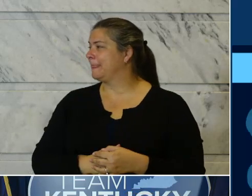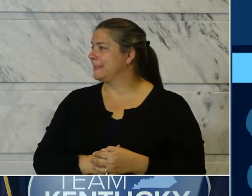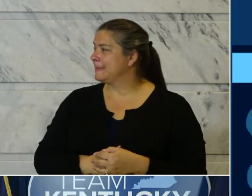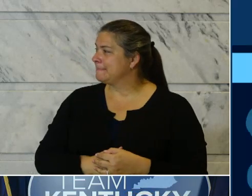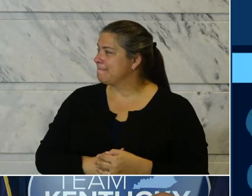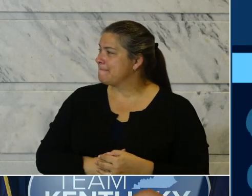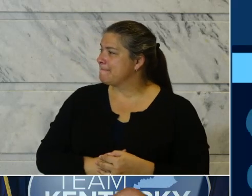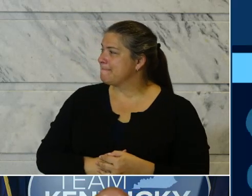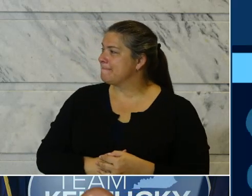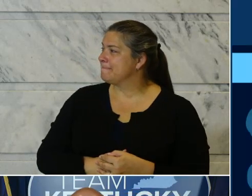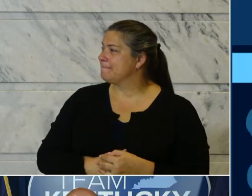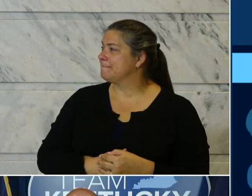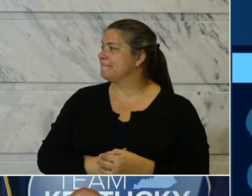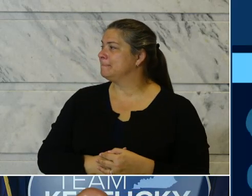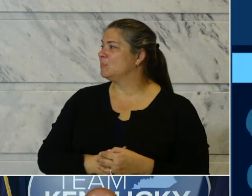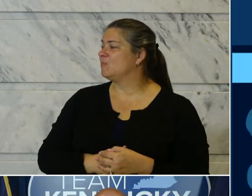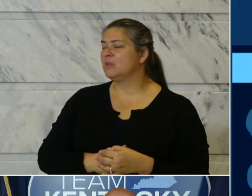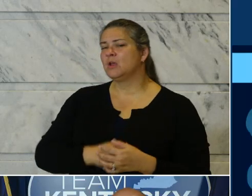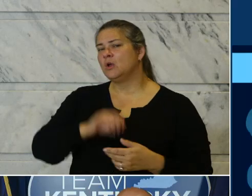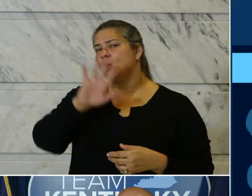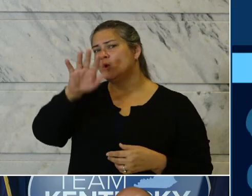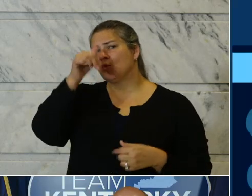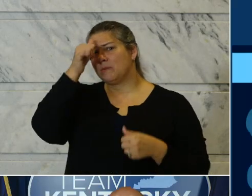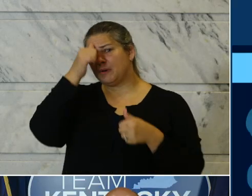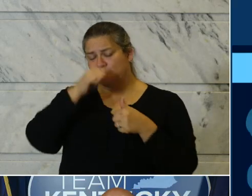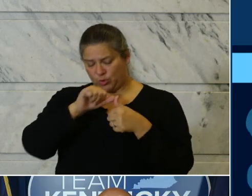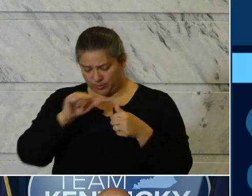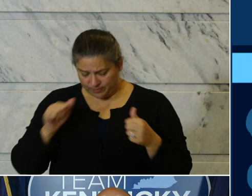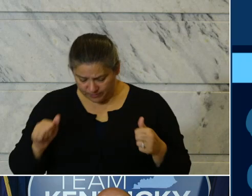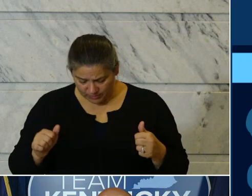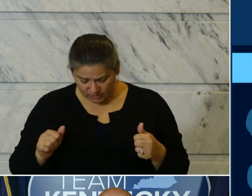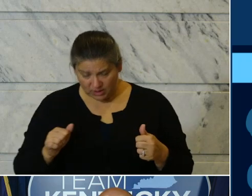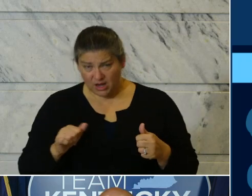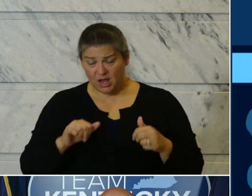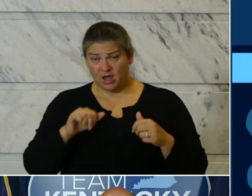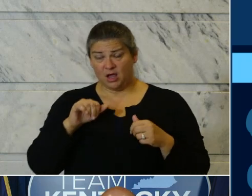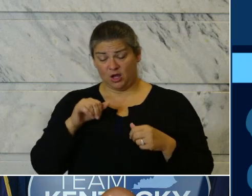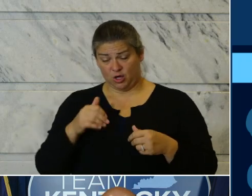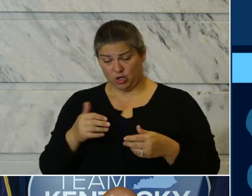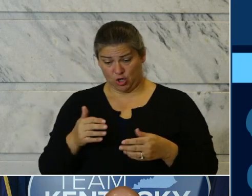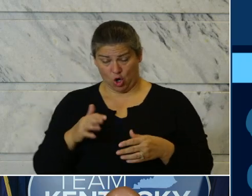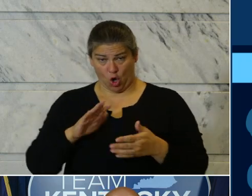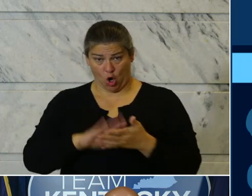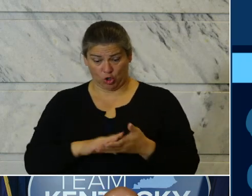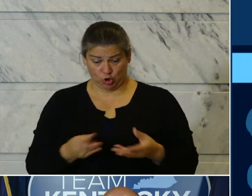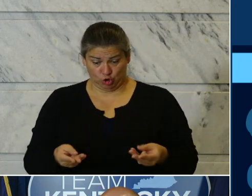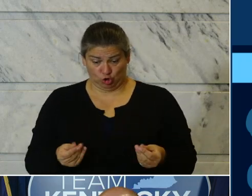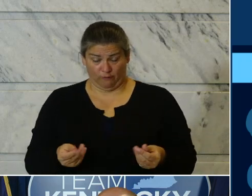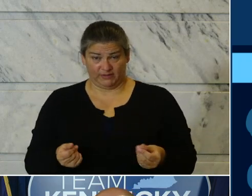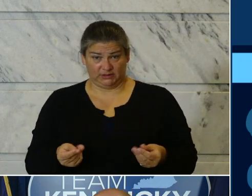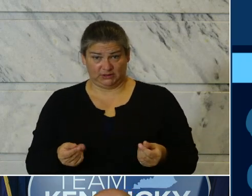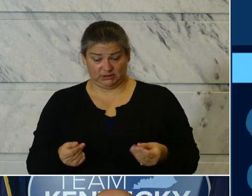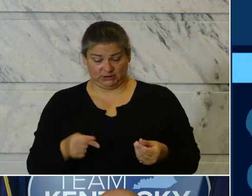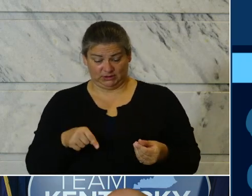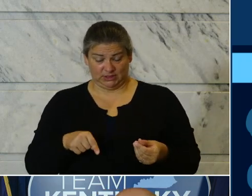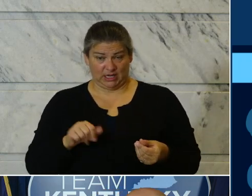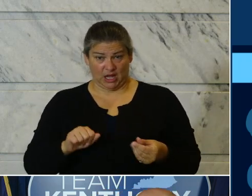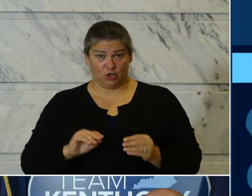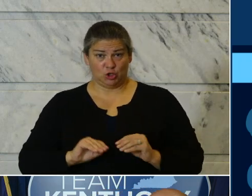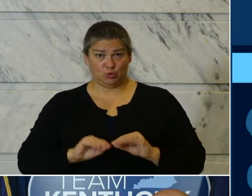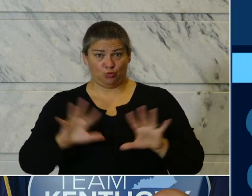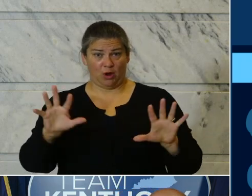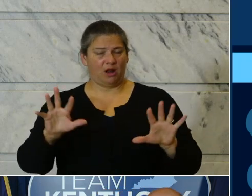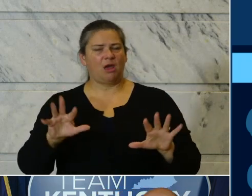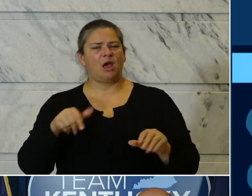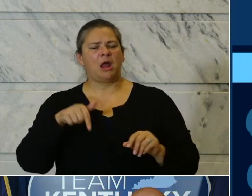So here, remember, surface contact is not the primary way we spread the virus, but it is a way the virus can be spread. So you